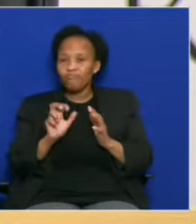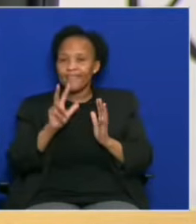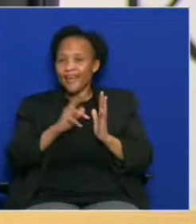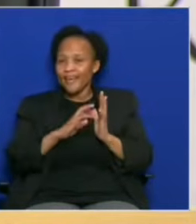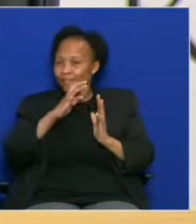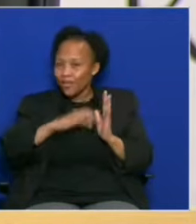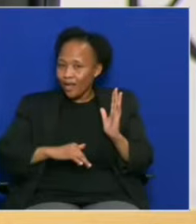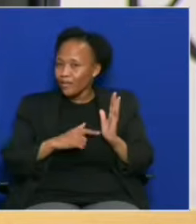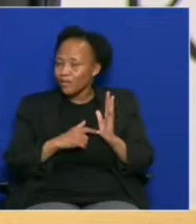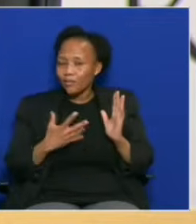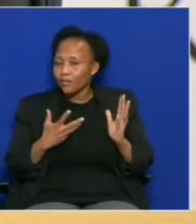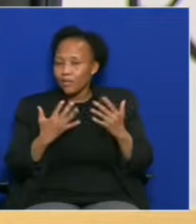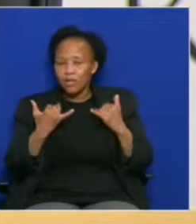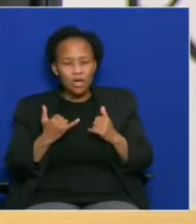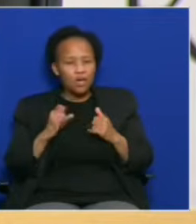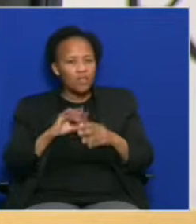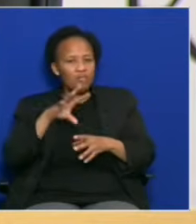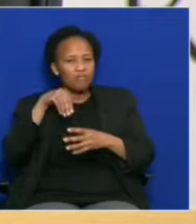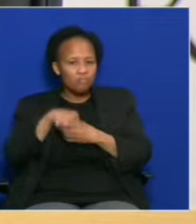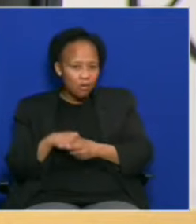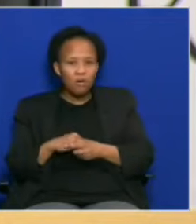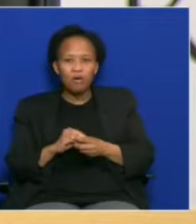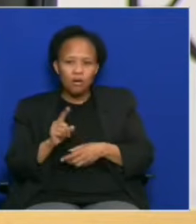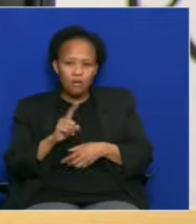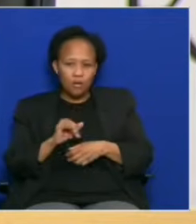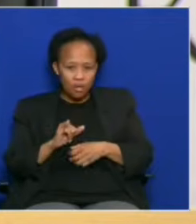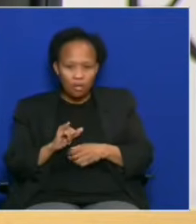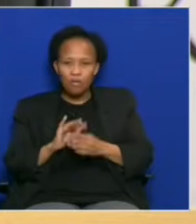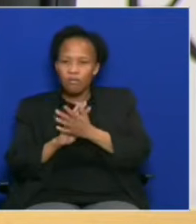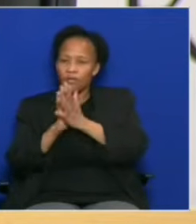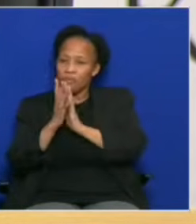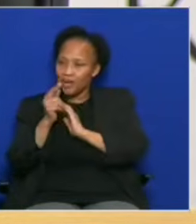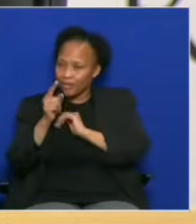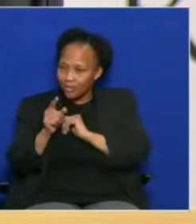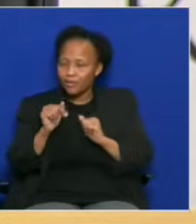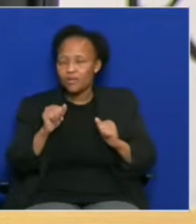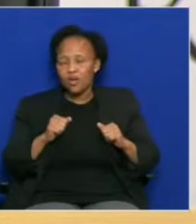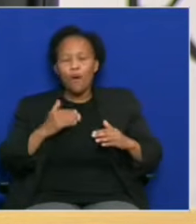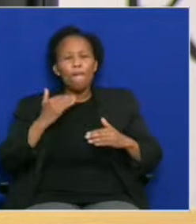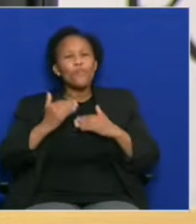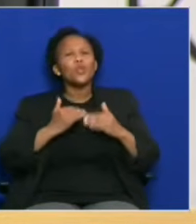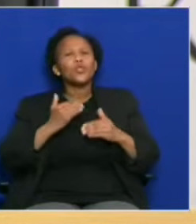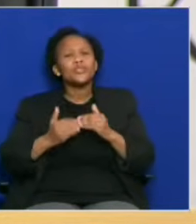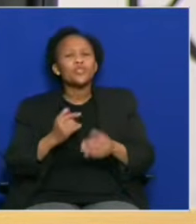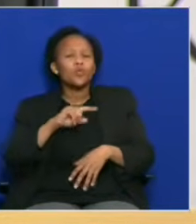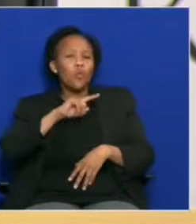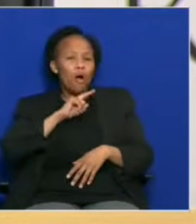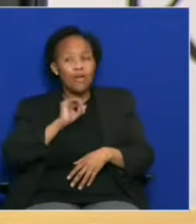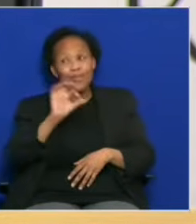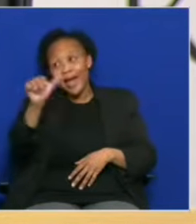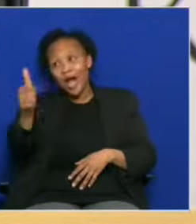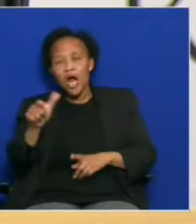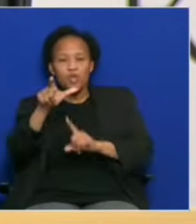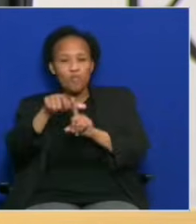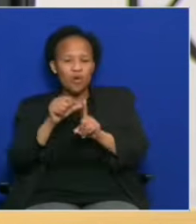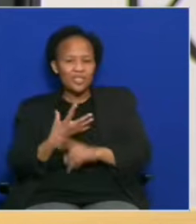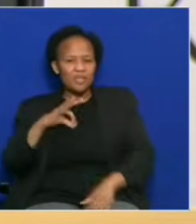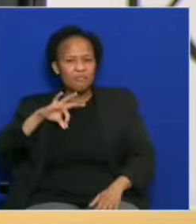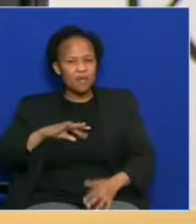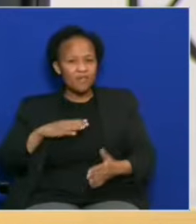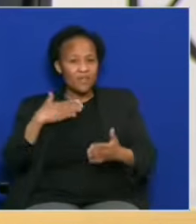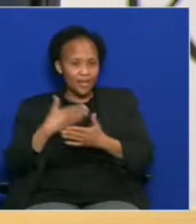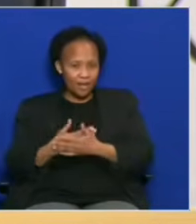manipulating promotional and vetting processes to unduly benefit somebody. So manipulation